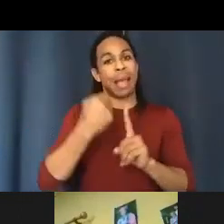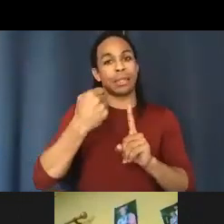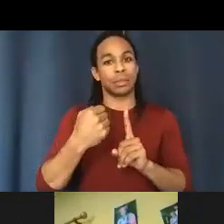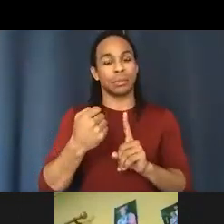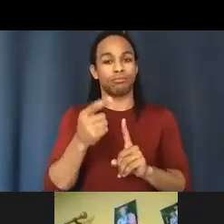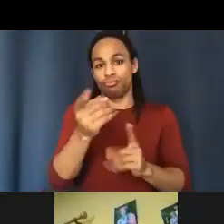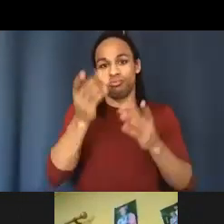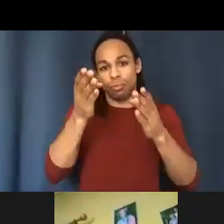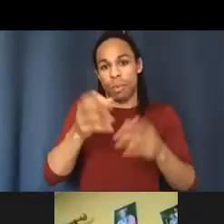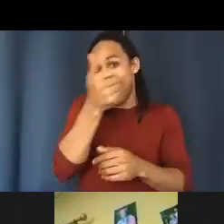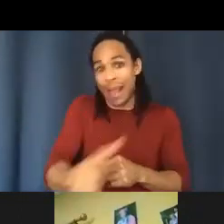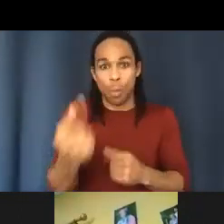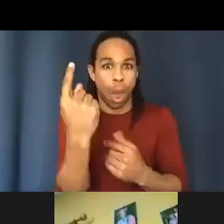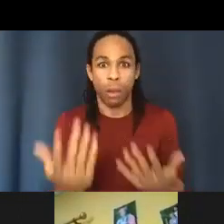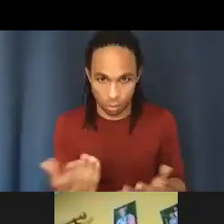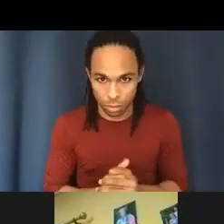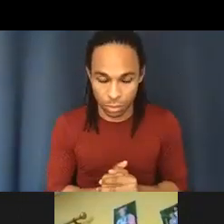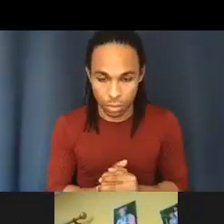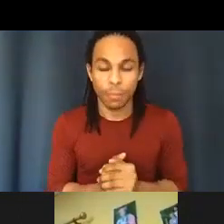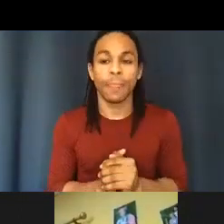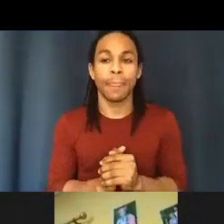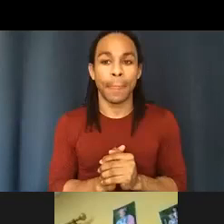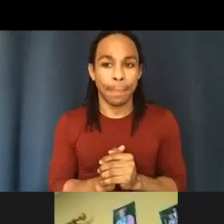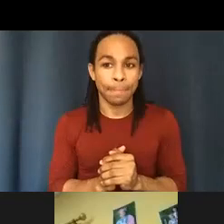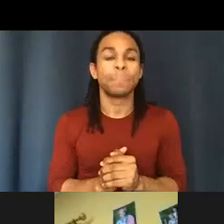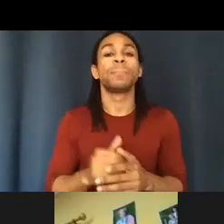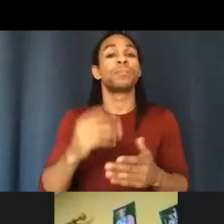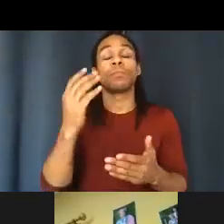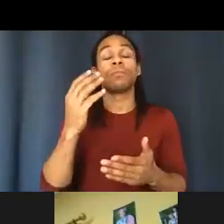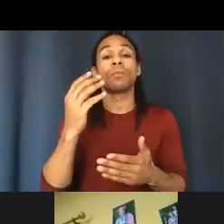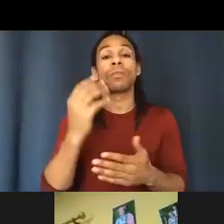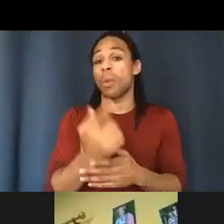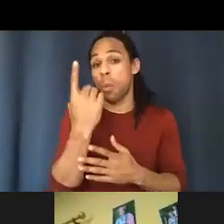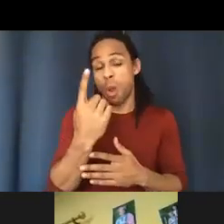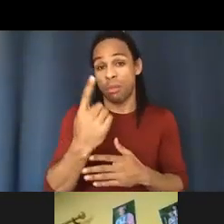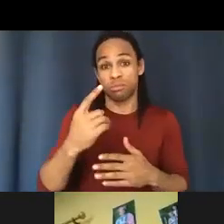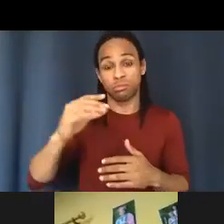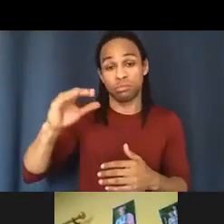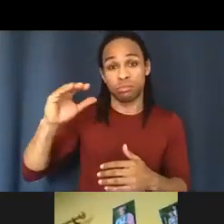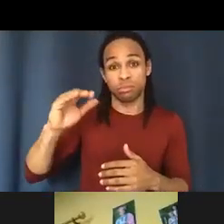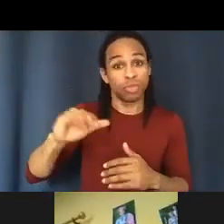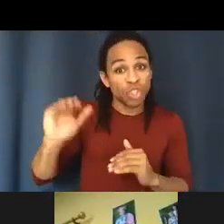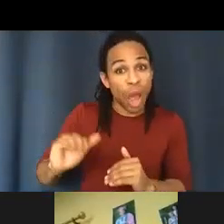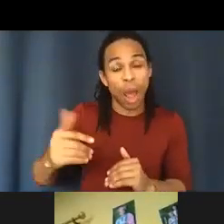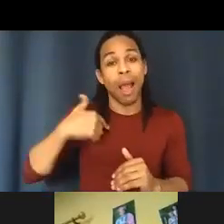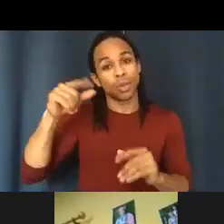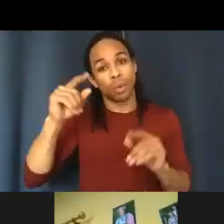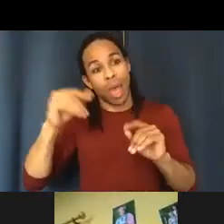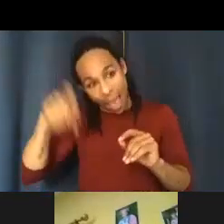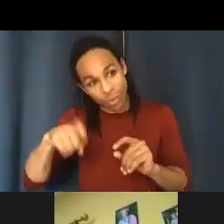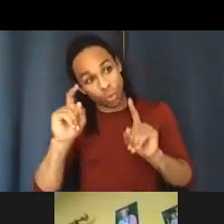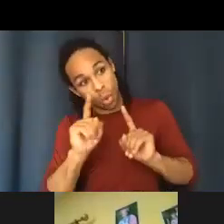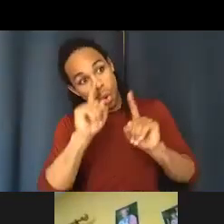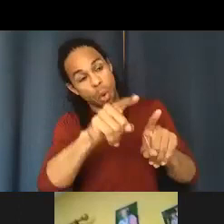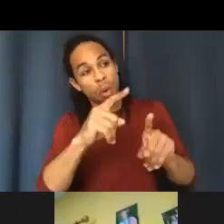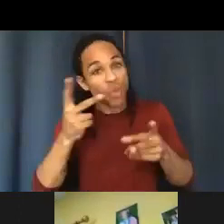to go and have a haircut, and the barber told him point blank, my light is out. But he could see somebody in the shop who is